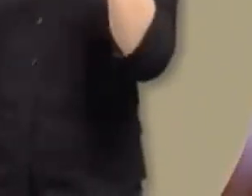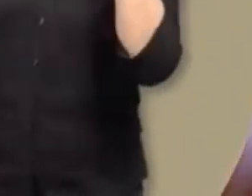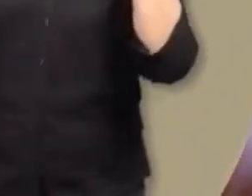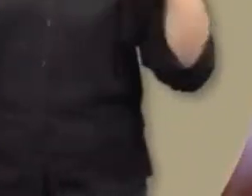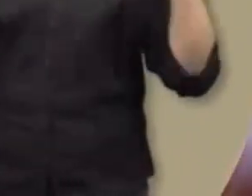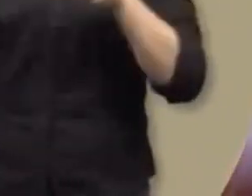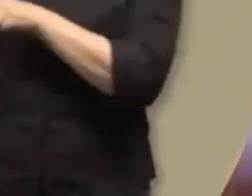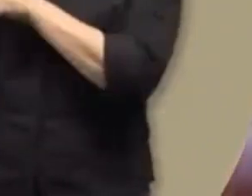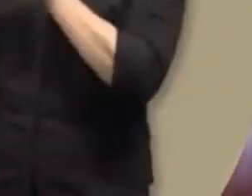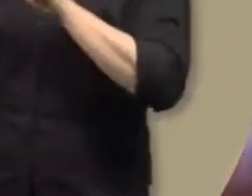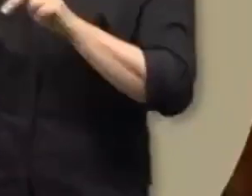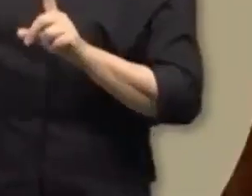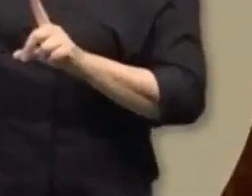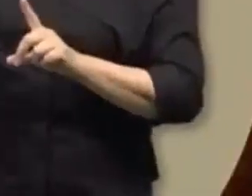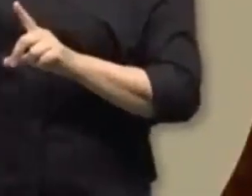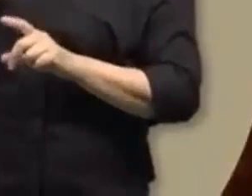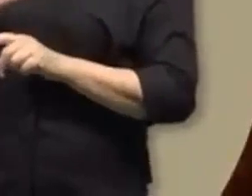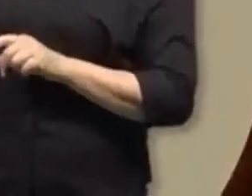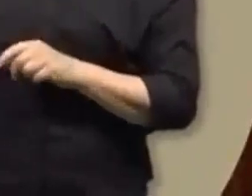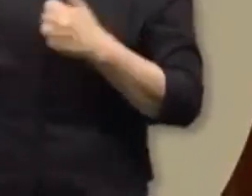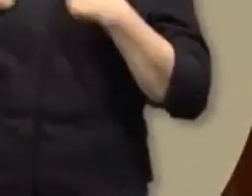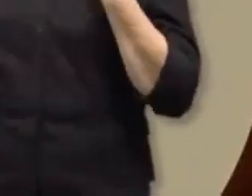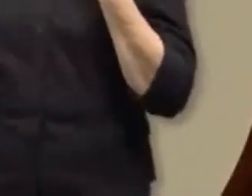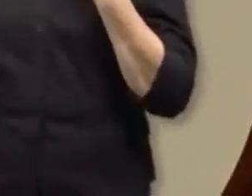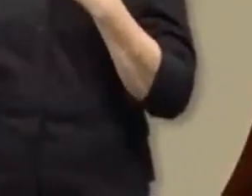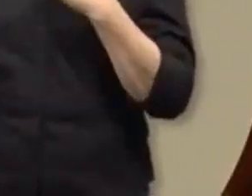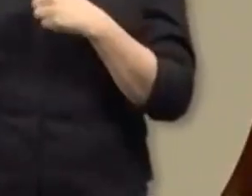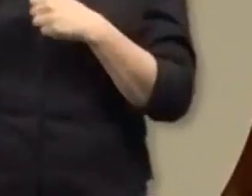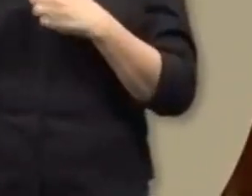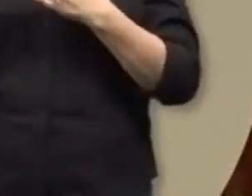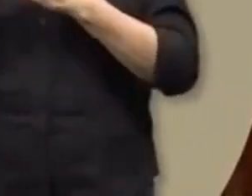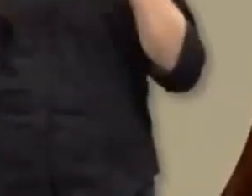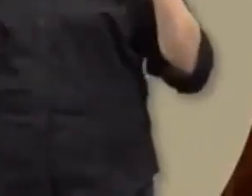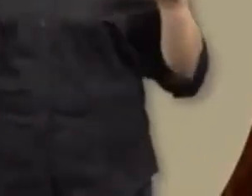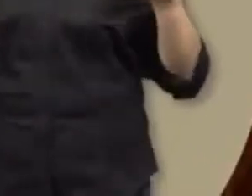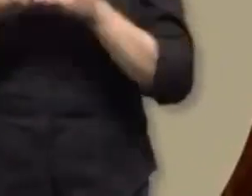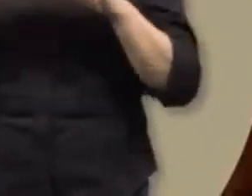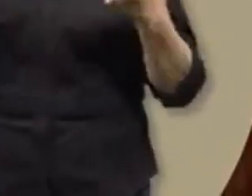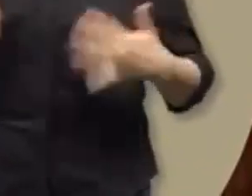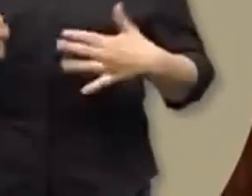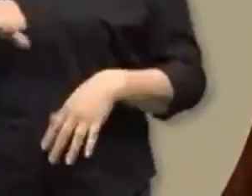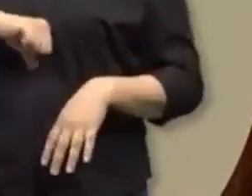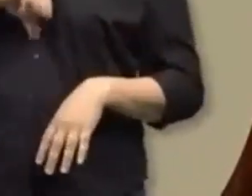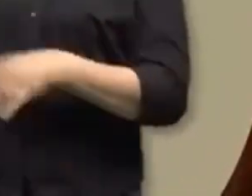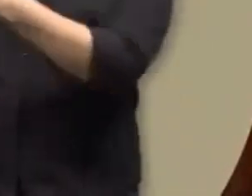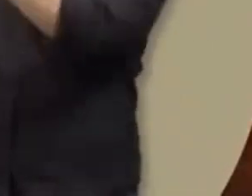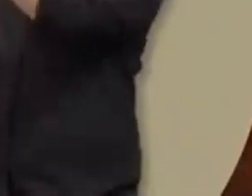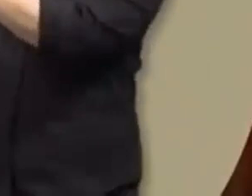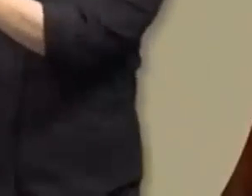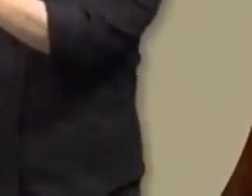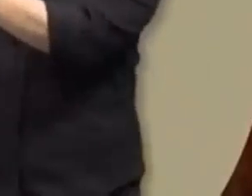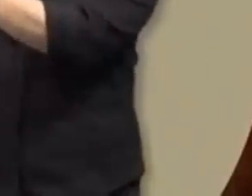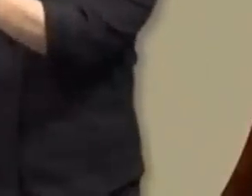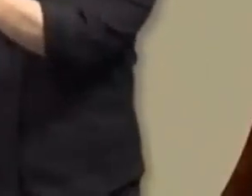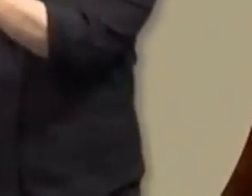made huge differences in the life of all working people. And this is just another piece that's